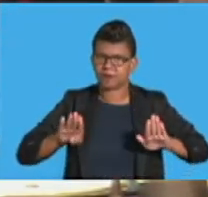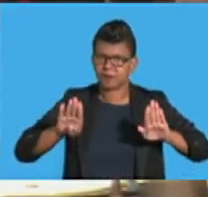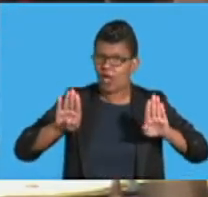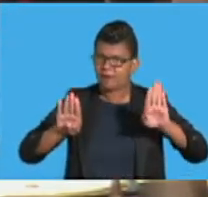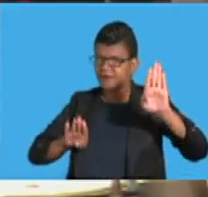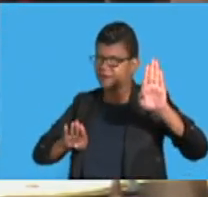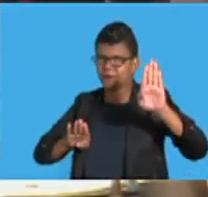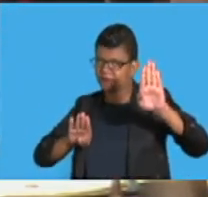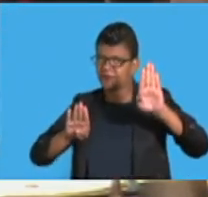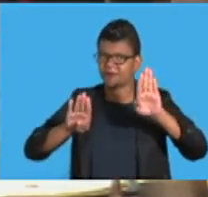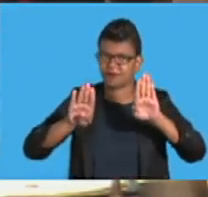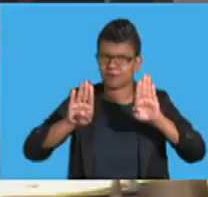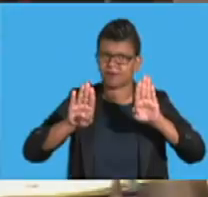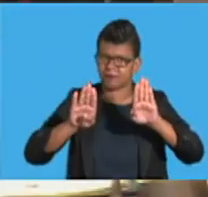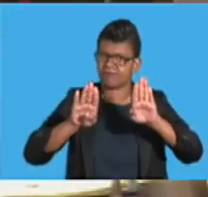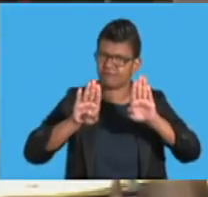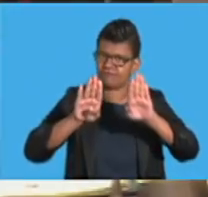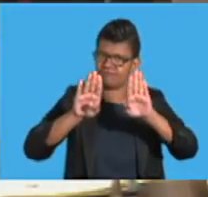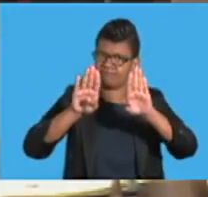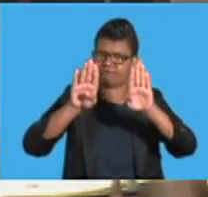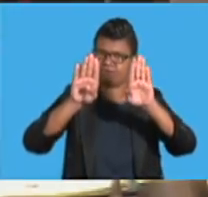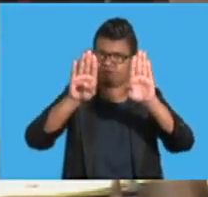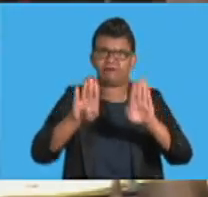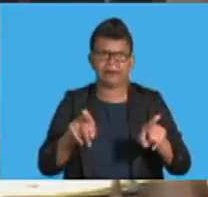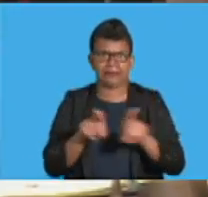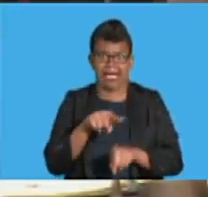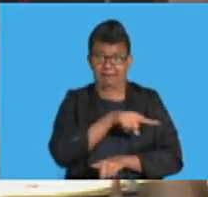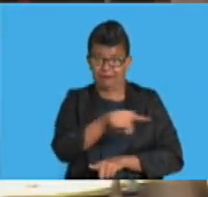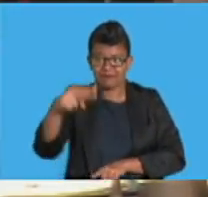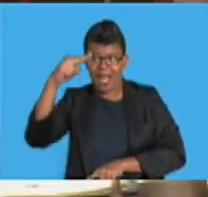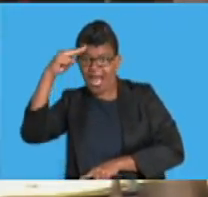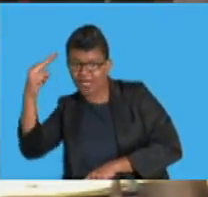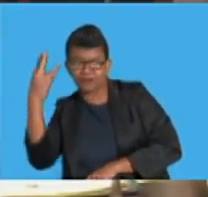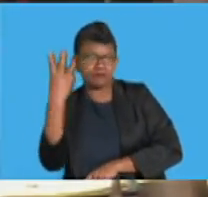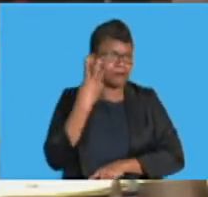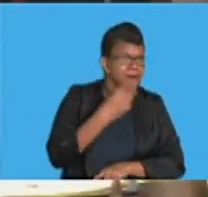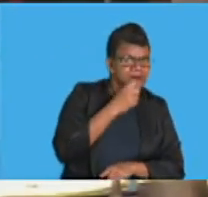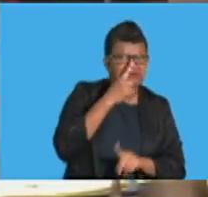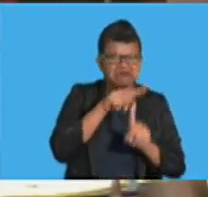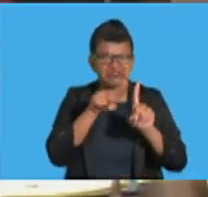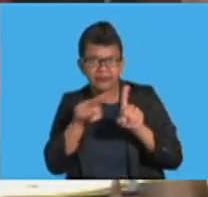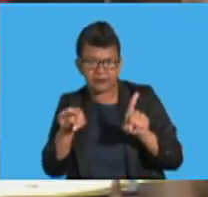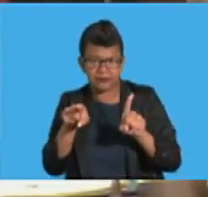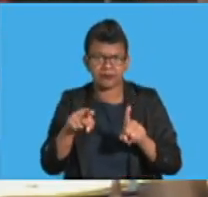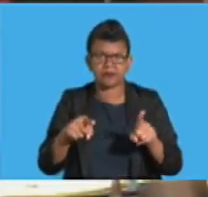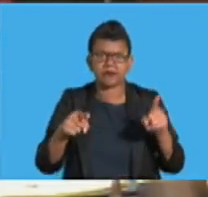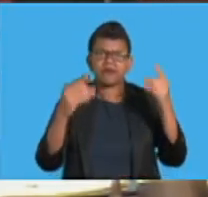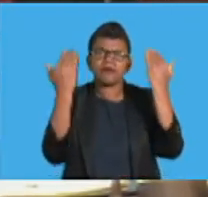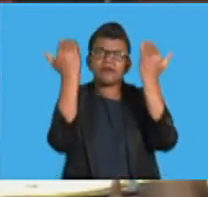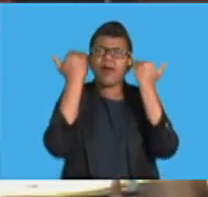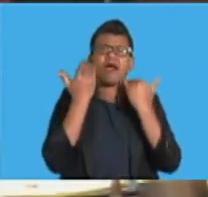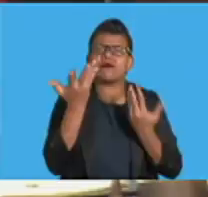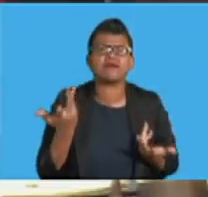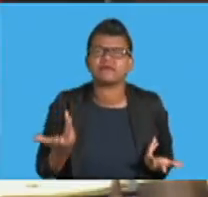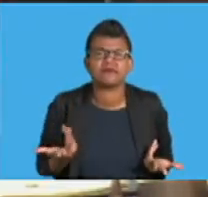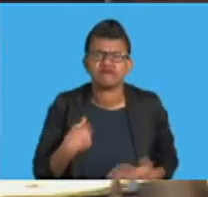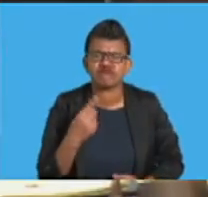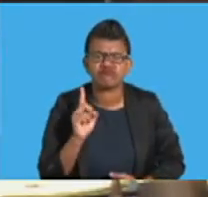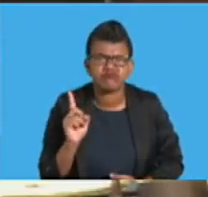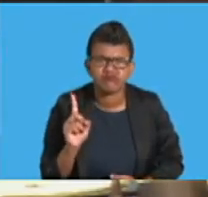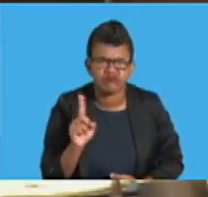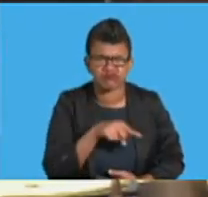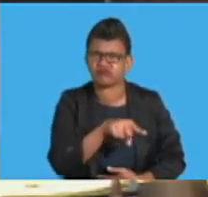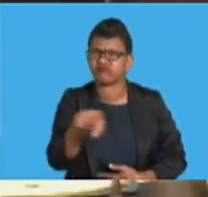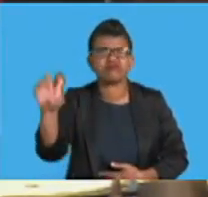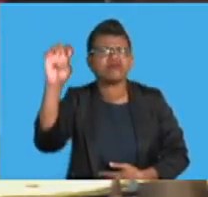Fijian behind as we move forward as a nation. Madam Speaker, what is the general expectation of any average citizen and family, be